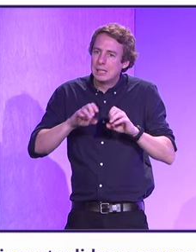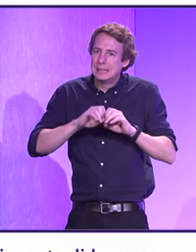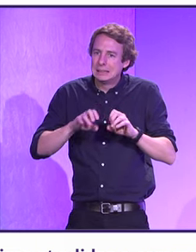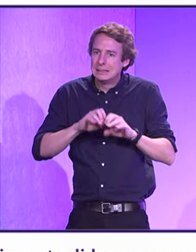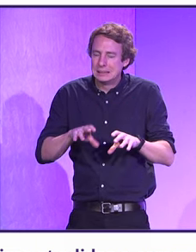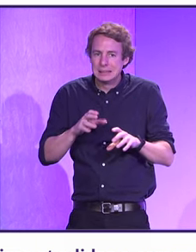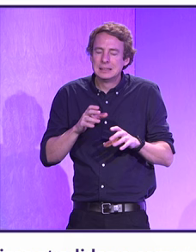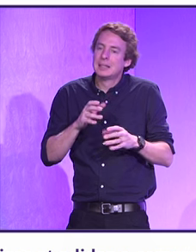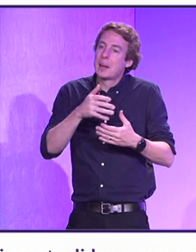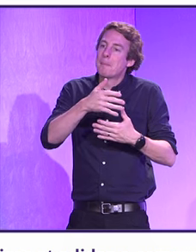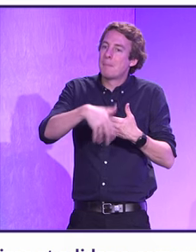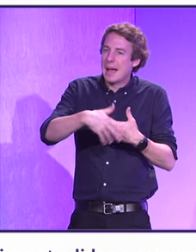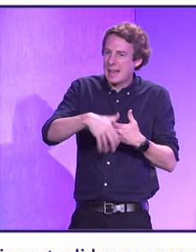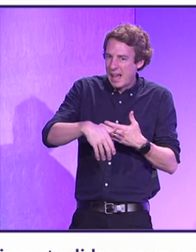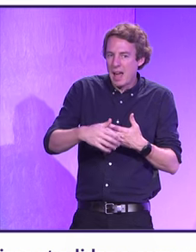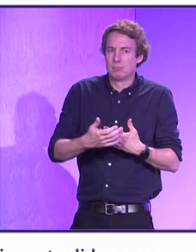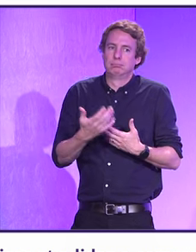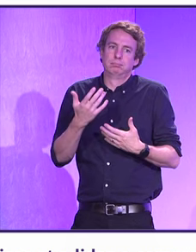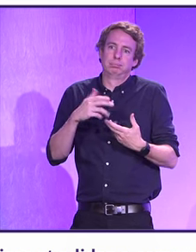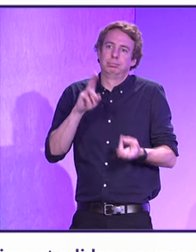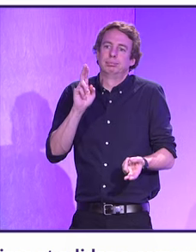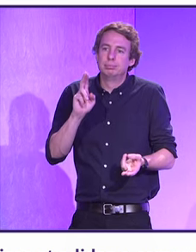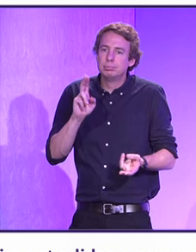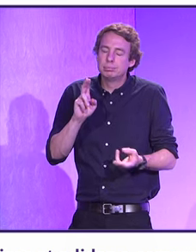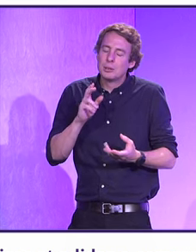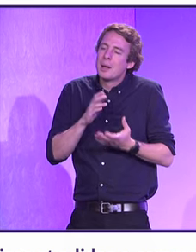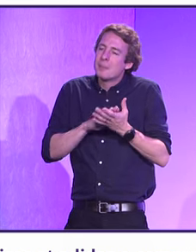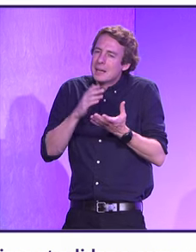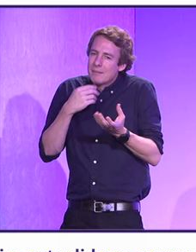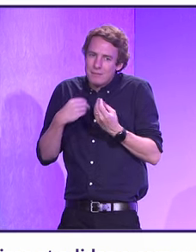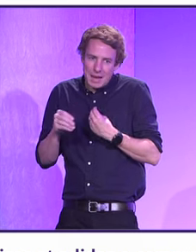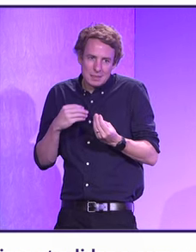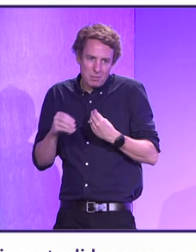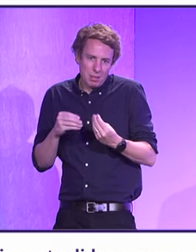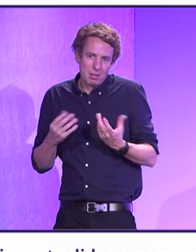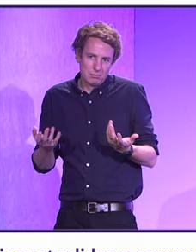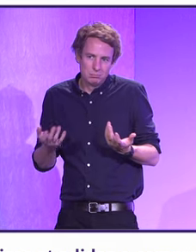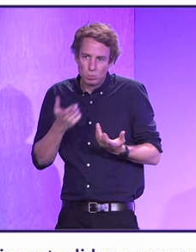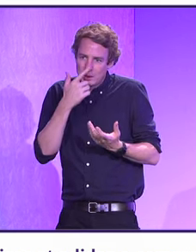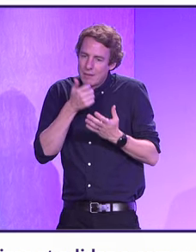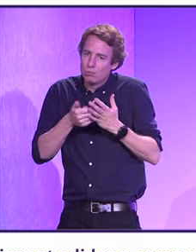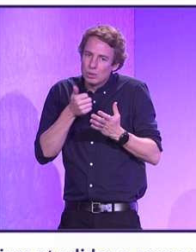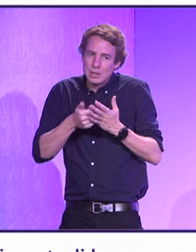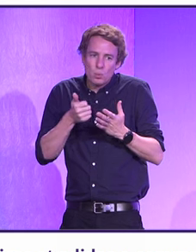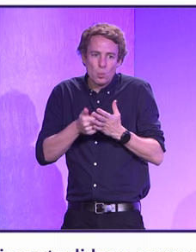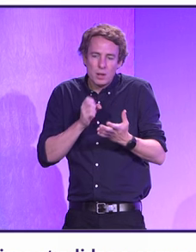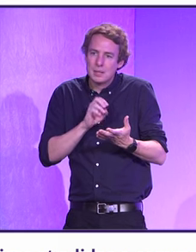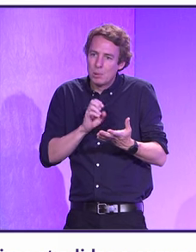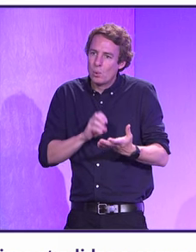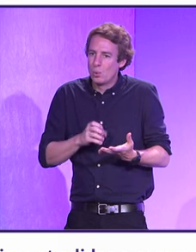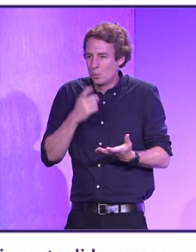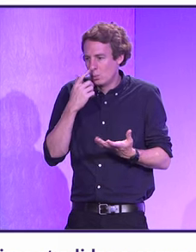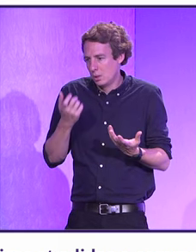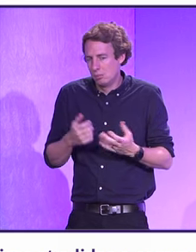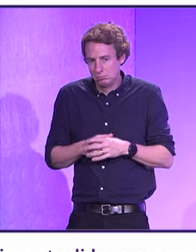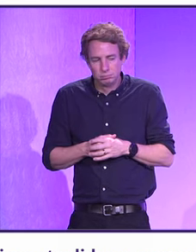releases, is higher than the back end, which is obviously, it enables flexibility. So if a team needs to deploy more frequently, they are independent